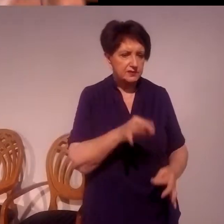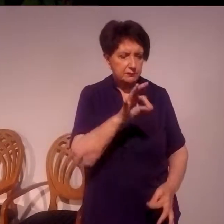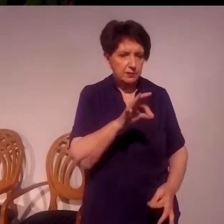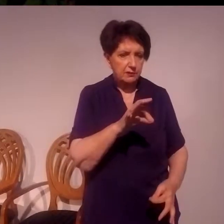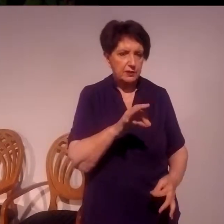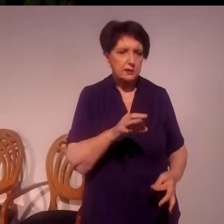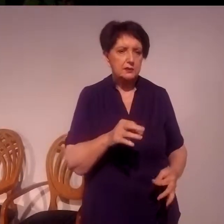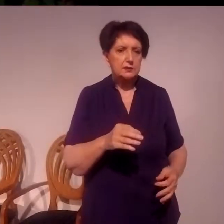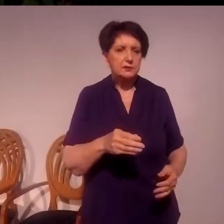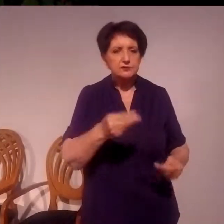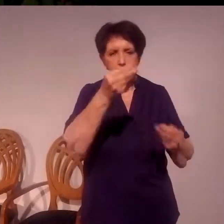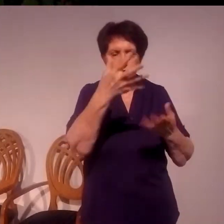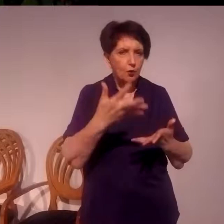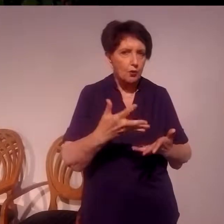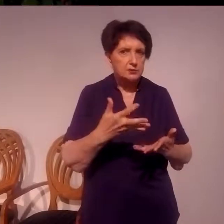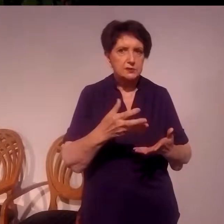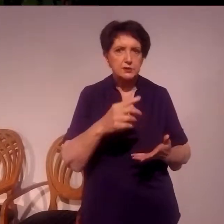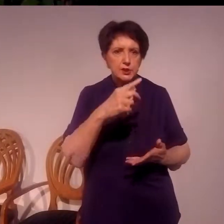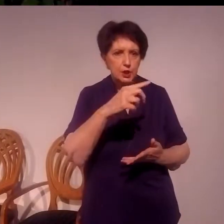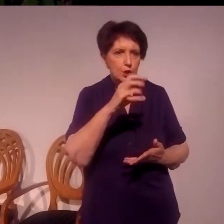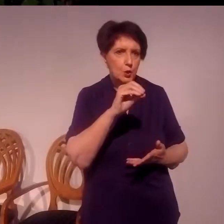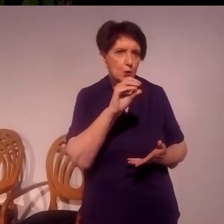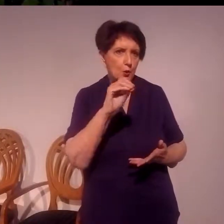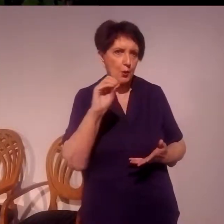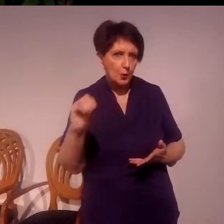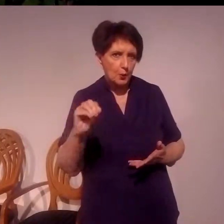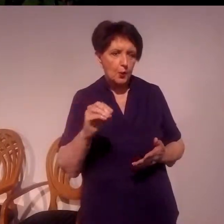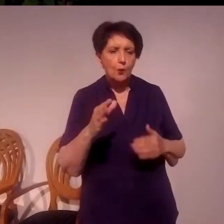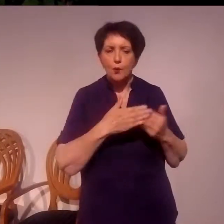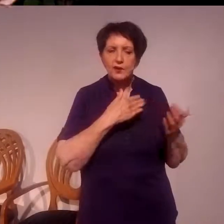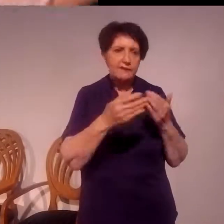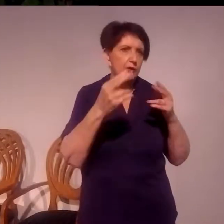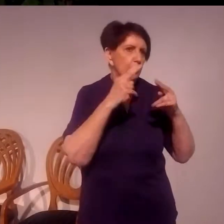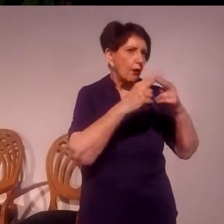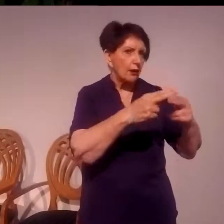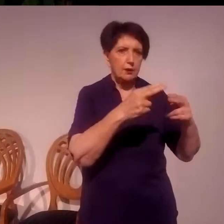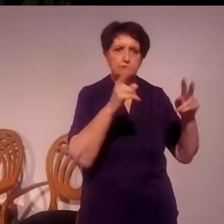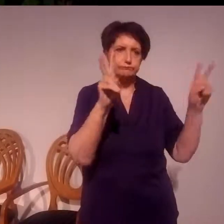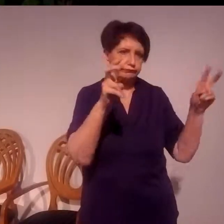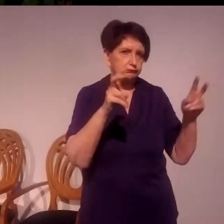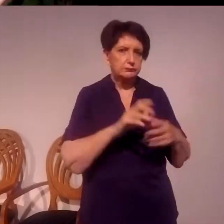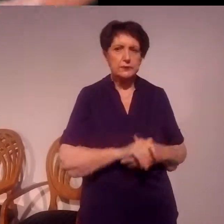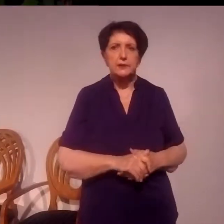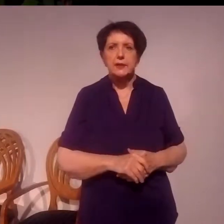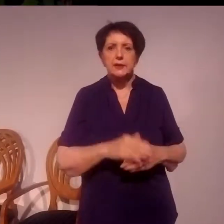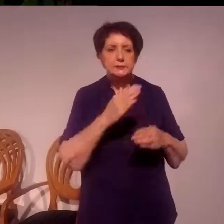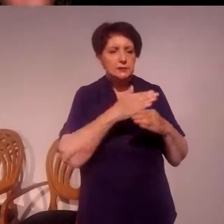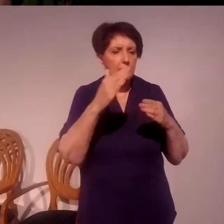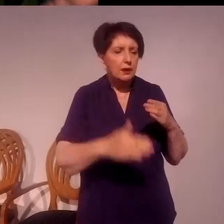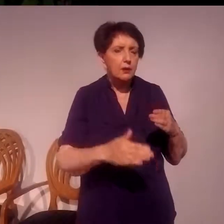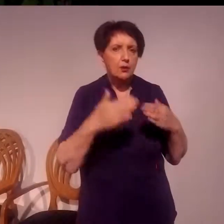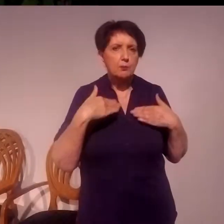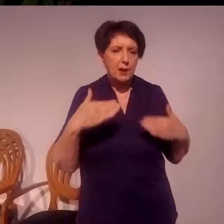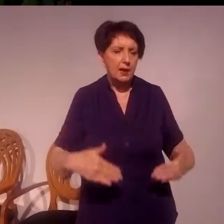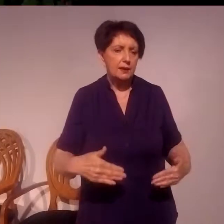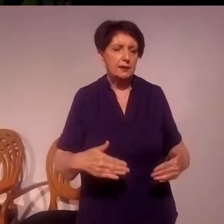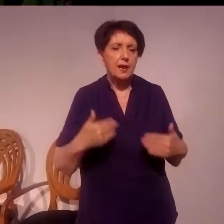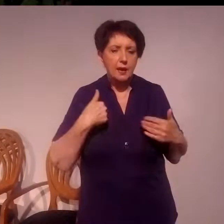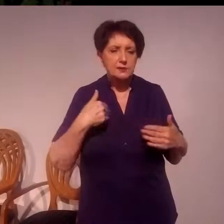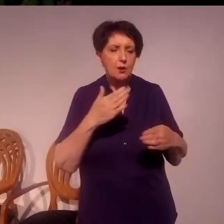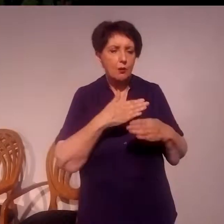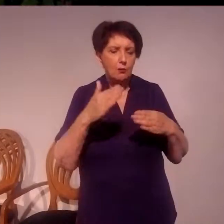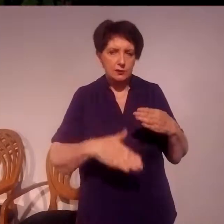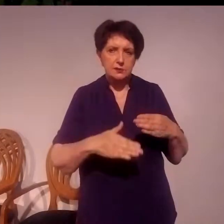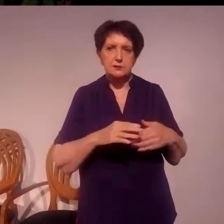body of source, the goo, whatever one chooses to call it, is the whole body. It's a wholeness. It has wholeness about